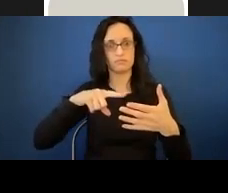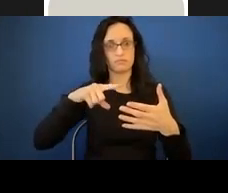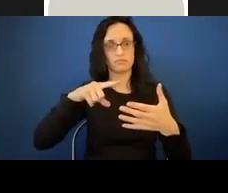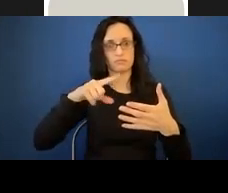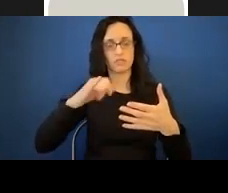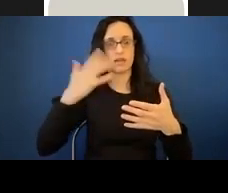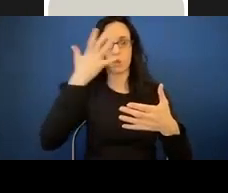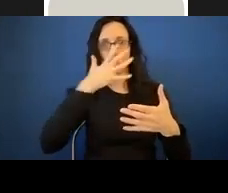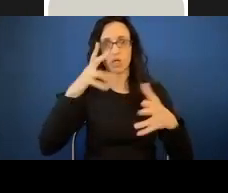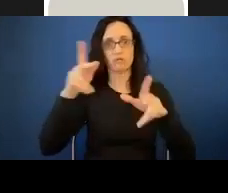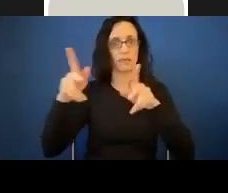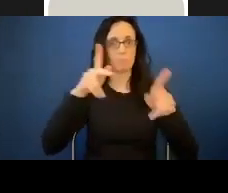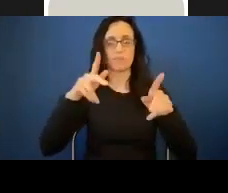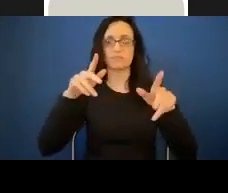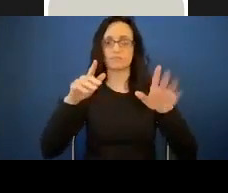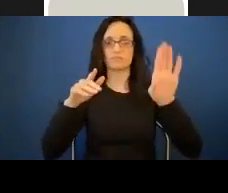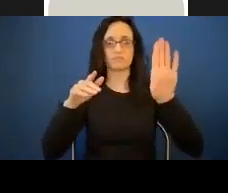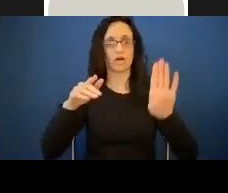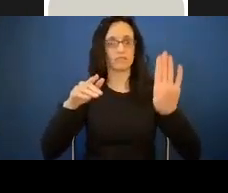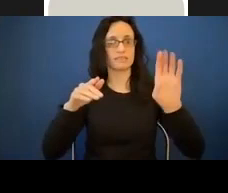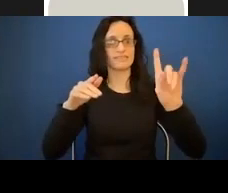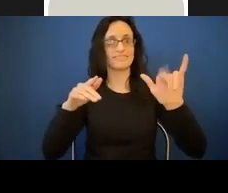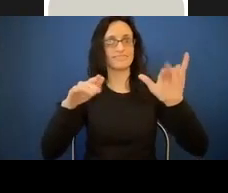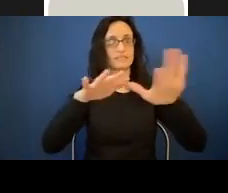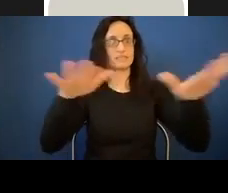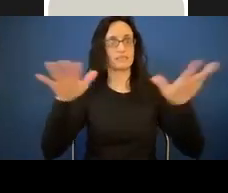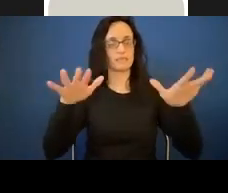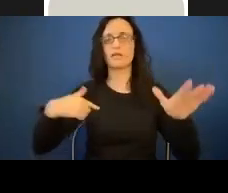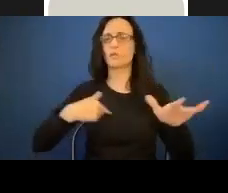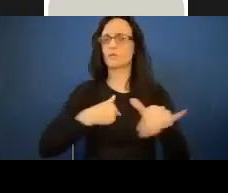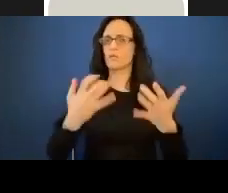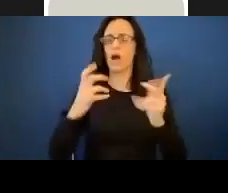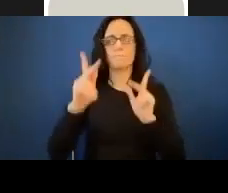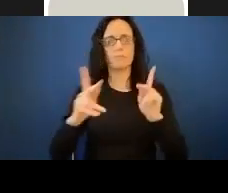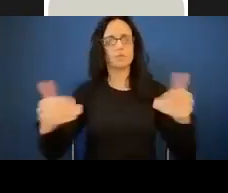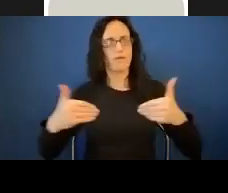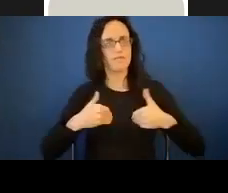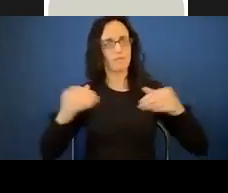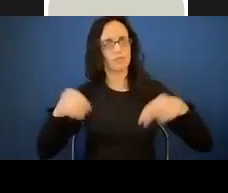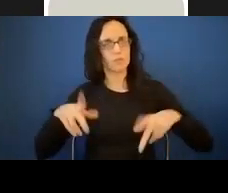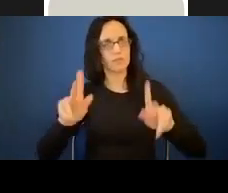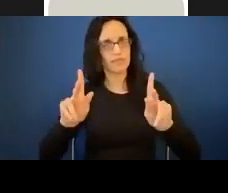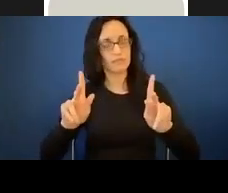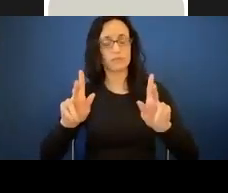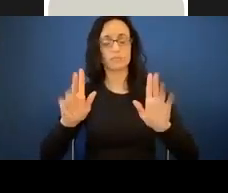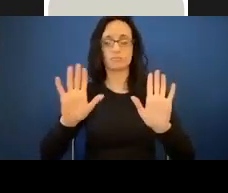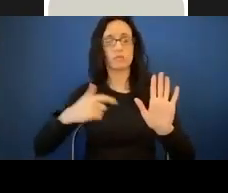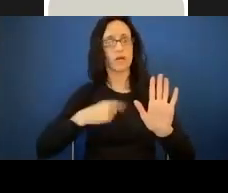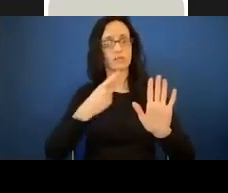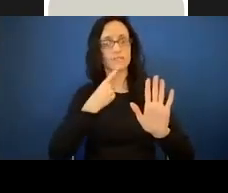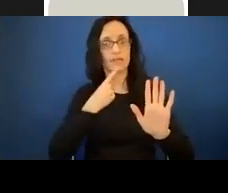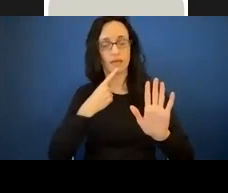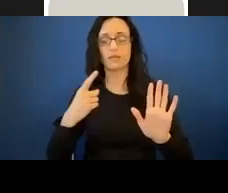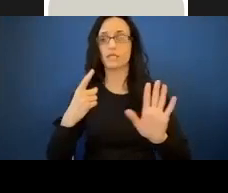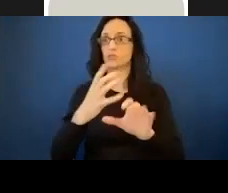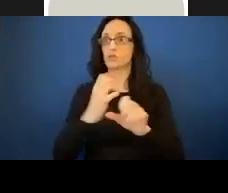want people to have opportunities, but I would argue that in order to have opportunities, we need to